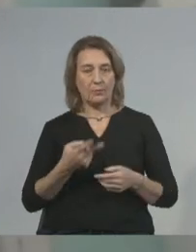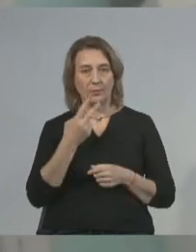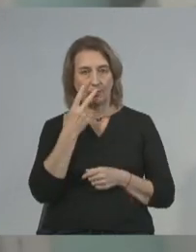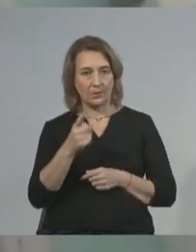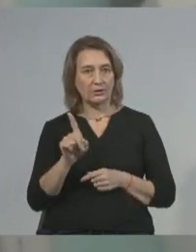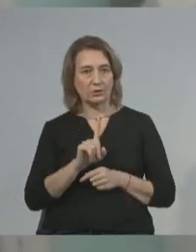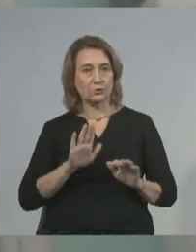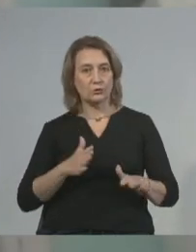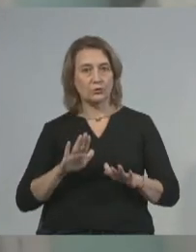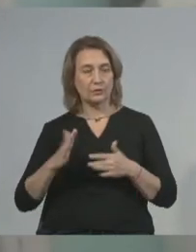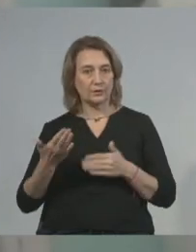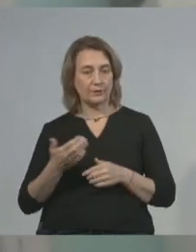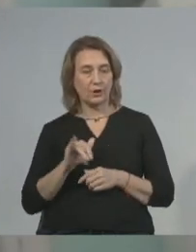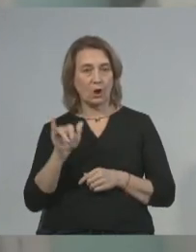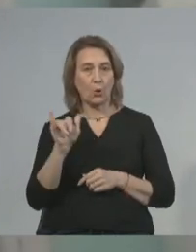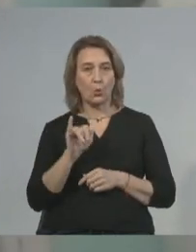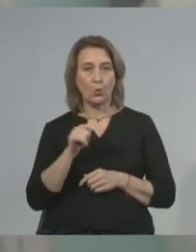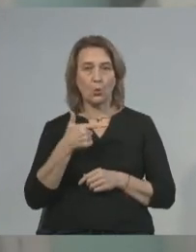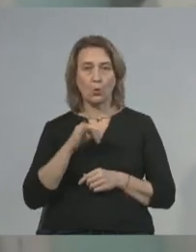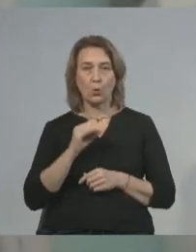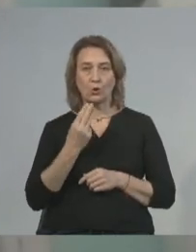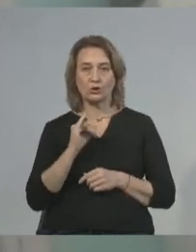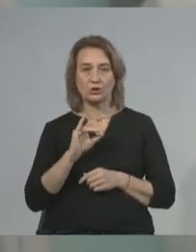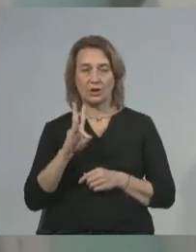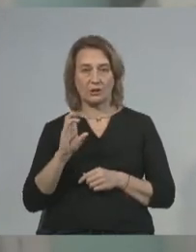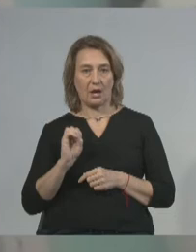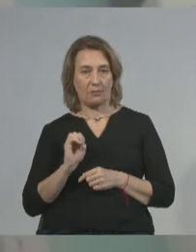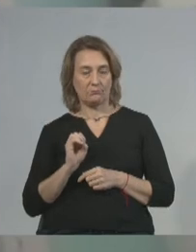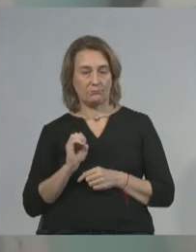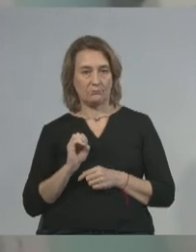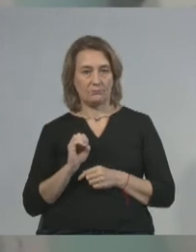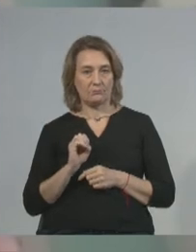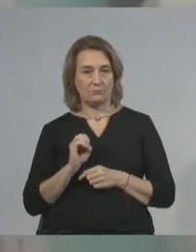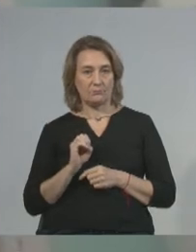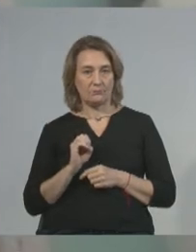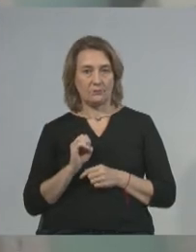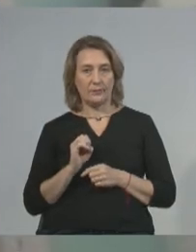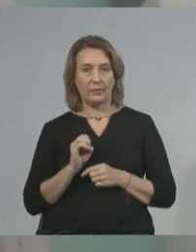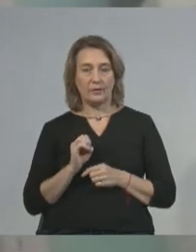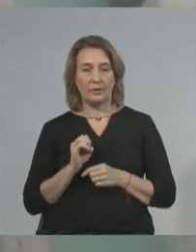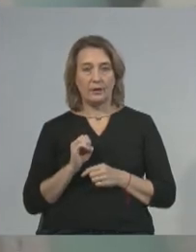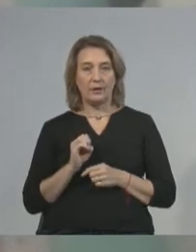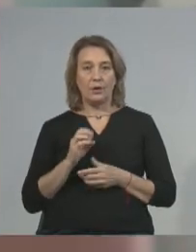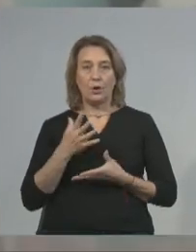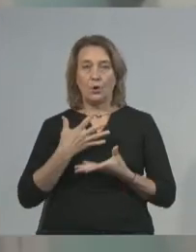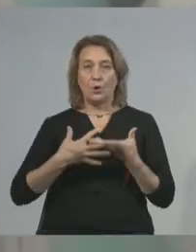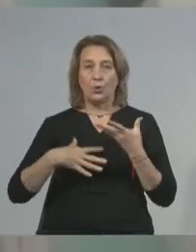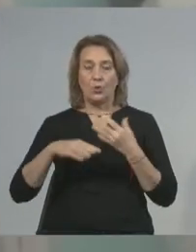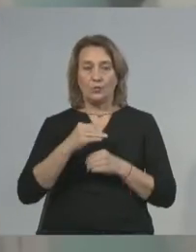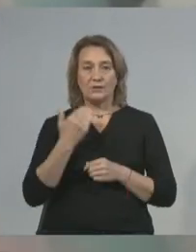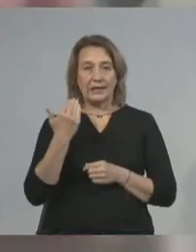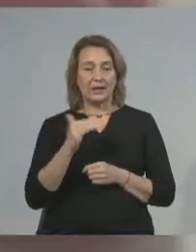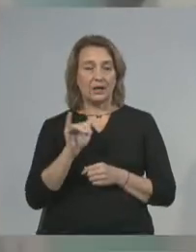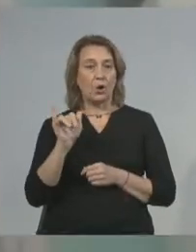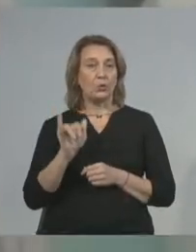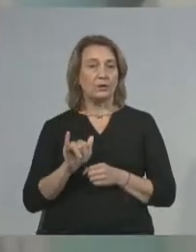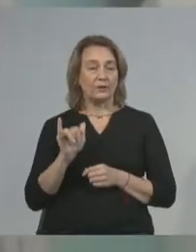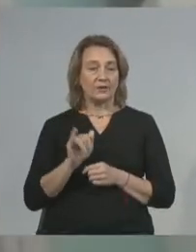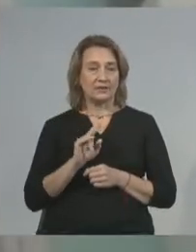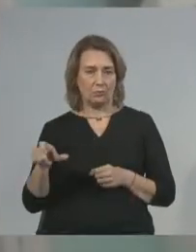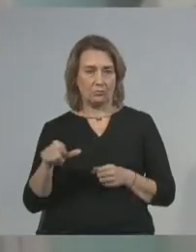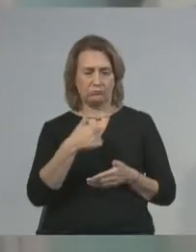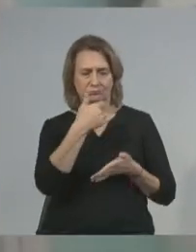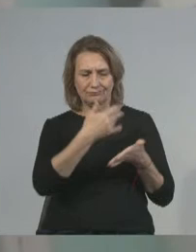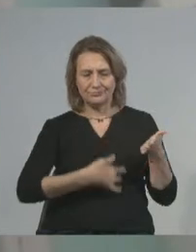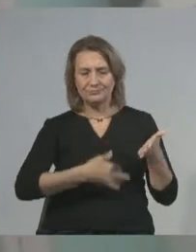hungary uh there they throughout this whole soros university people's rights are going down uh corruption is